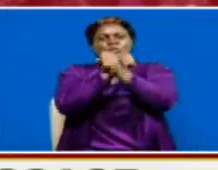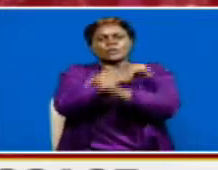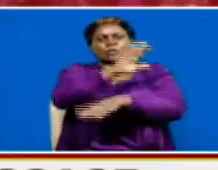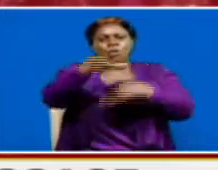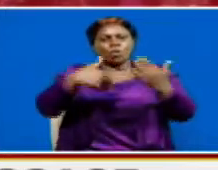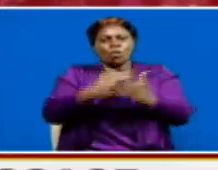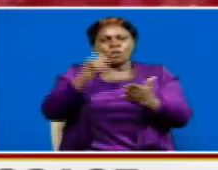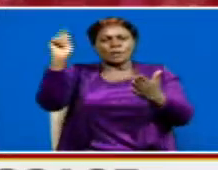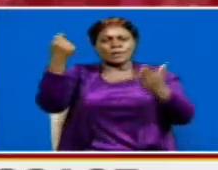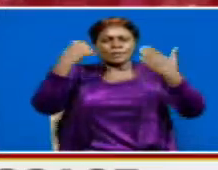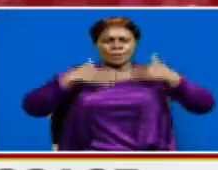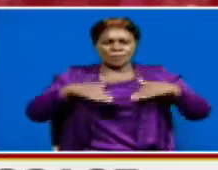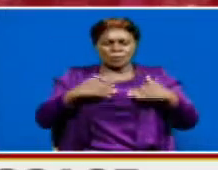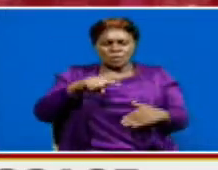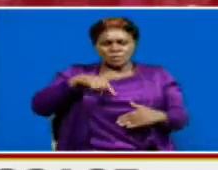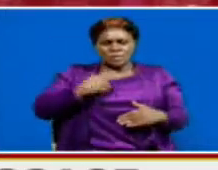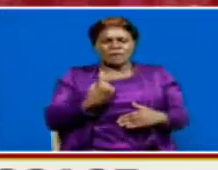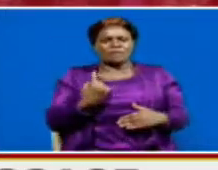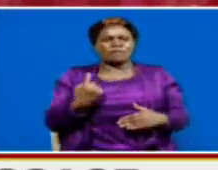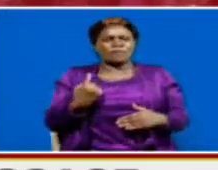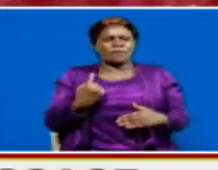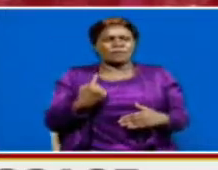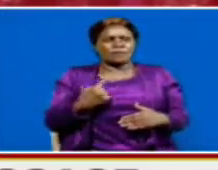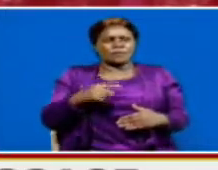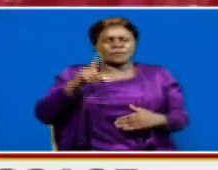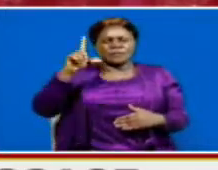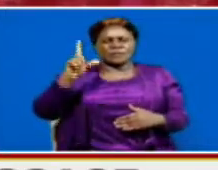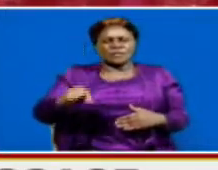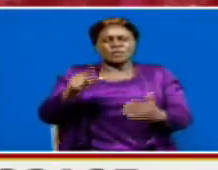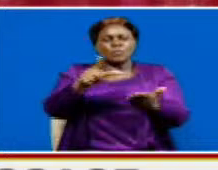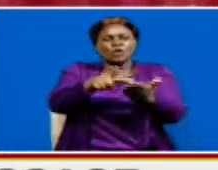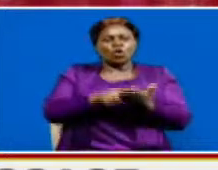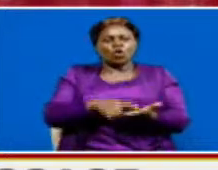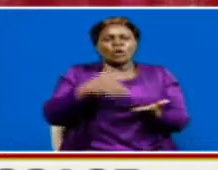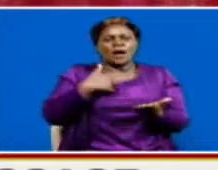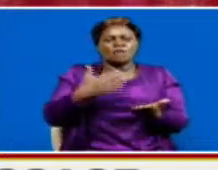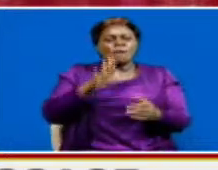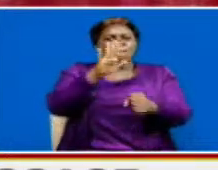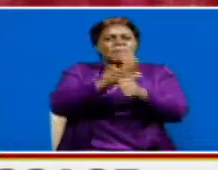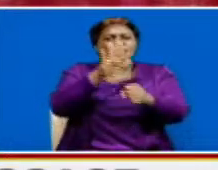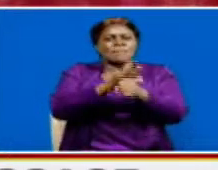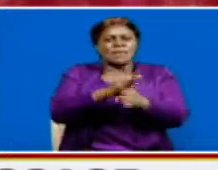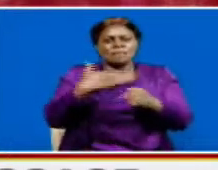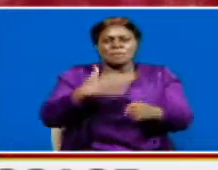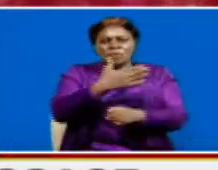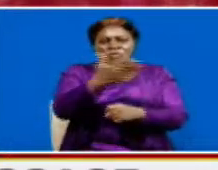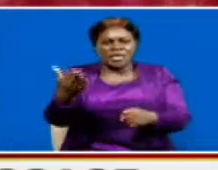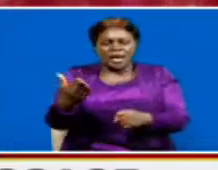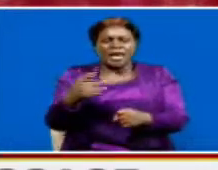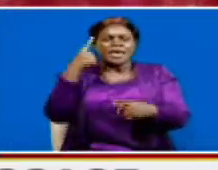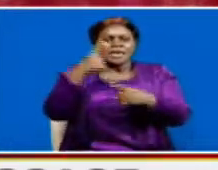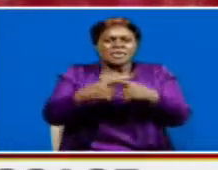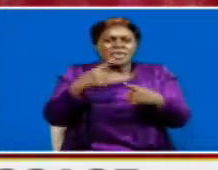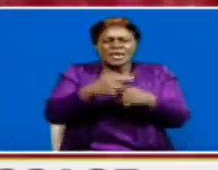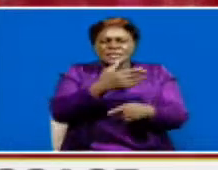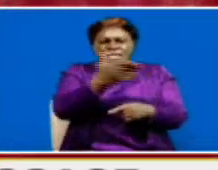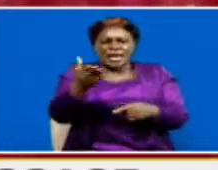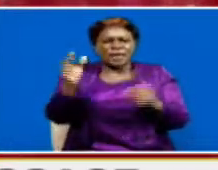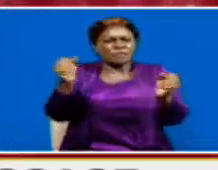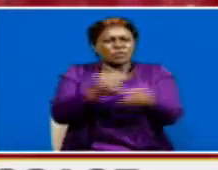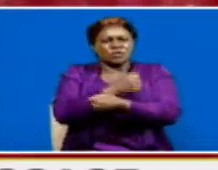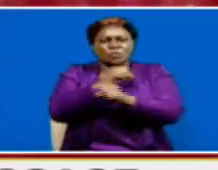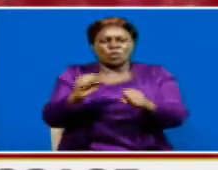all Kenyans. We have made affordable credit available to millions of Kenyans who for years